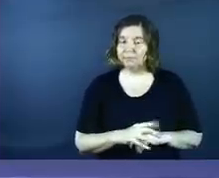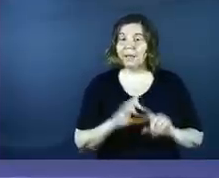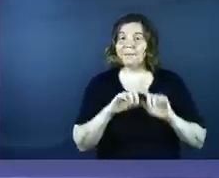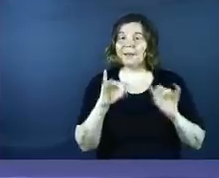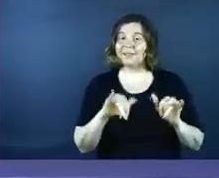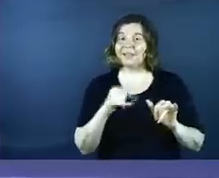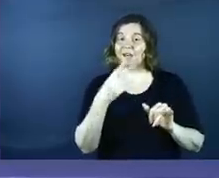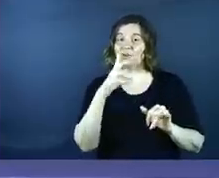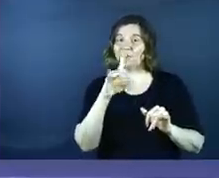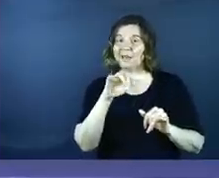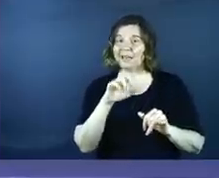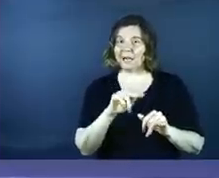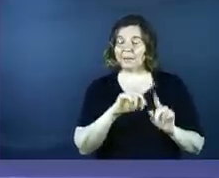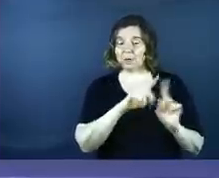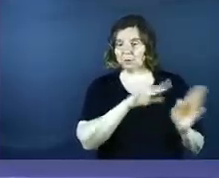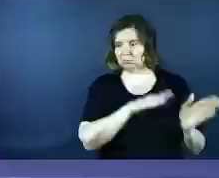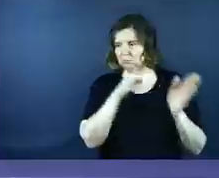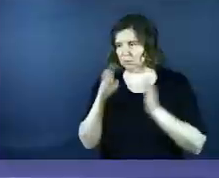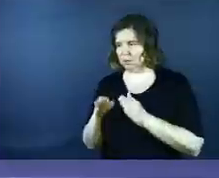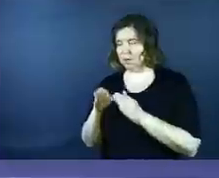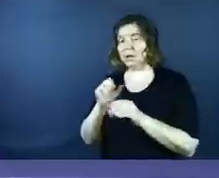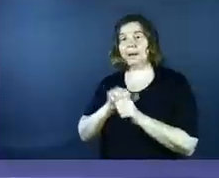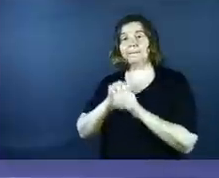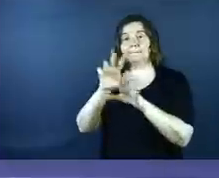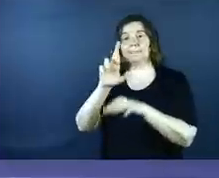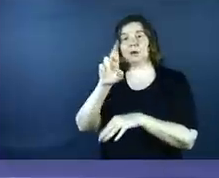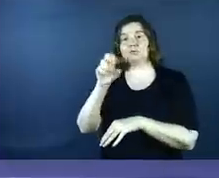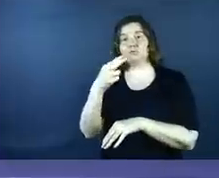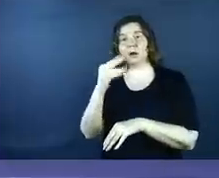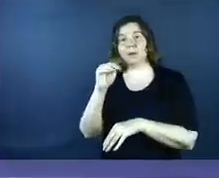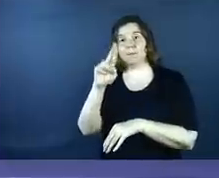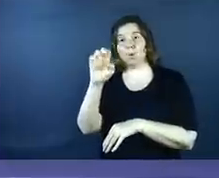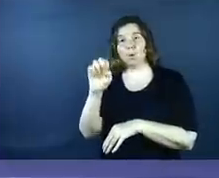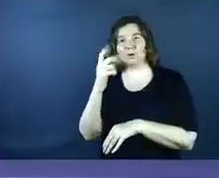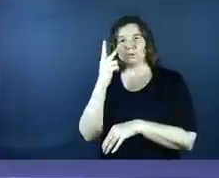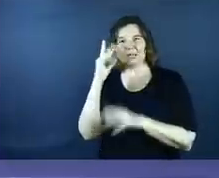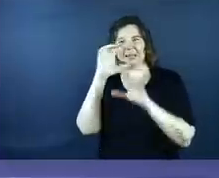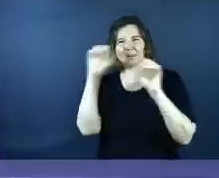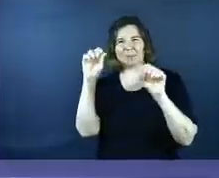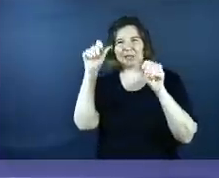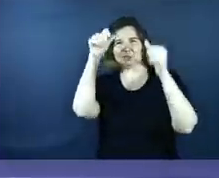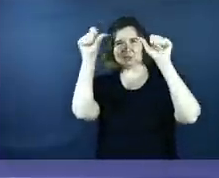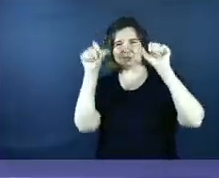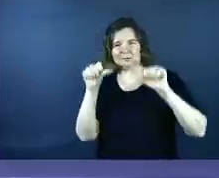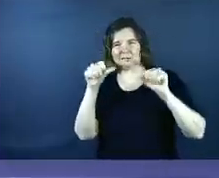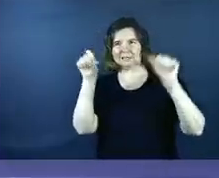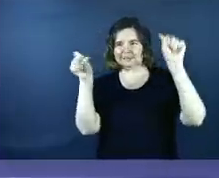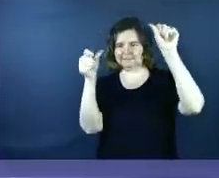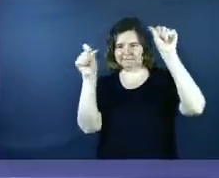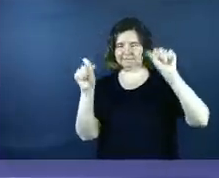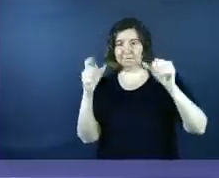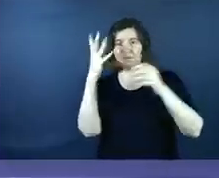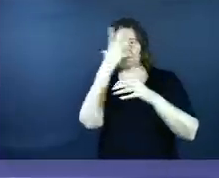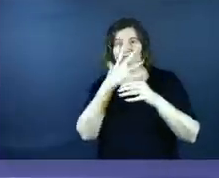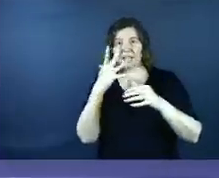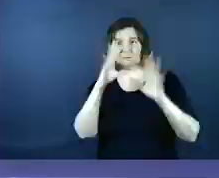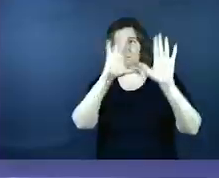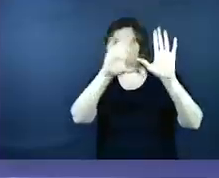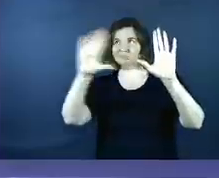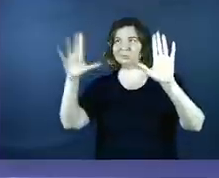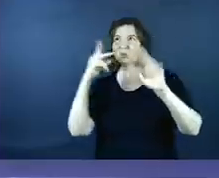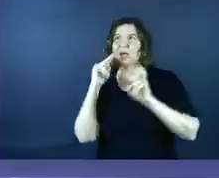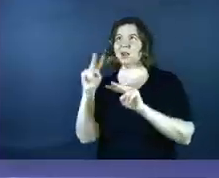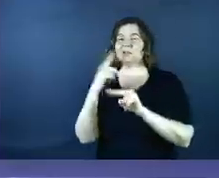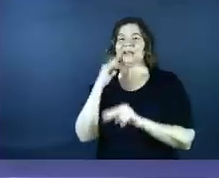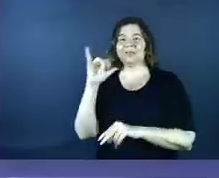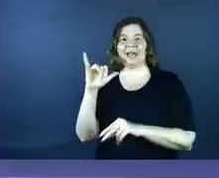that's the Grand Canyon. You walk over to to Mount Rushmore and you see the presidents chiseled in stone. And you can't look up at that and